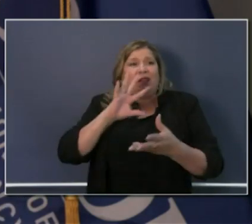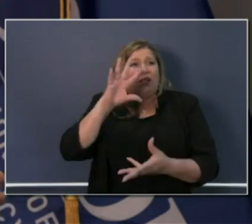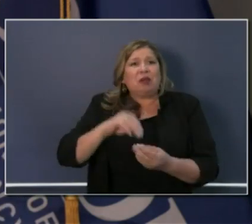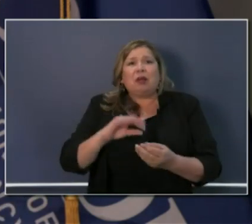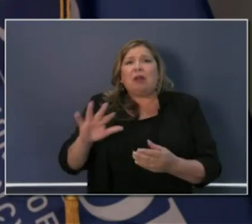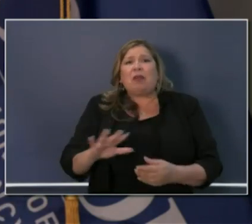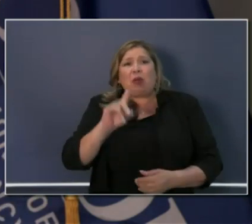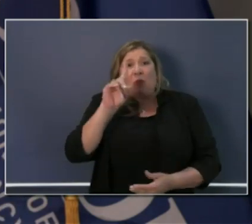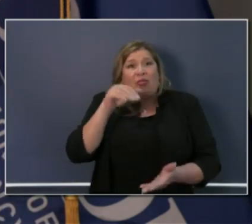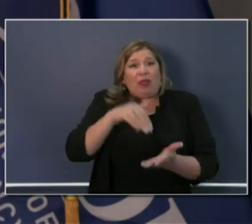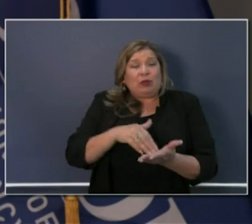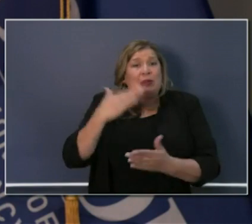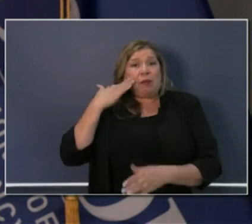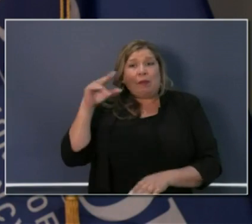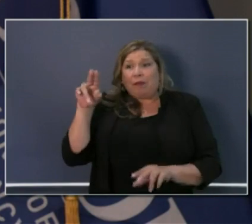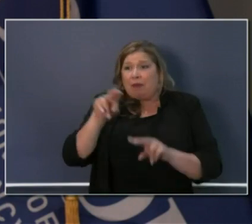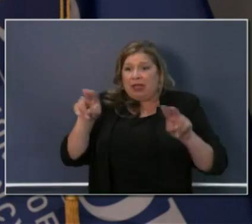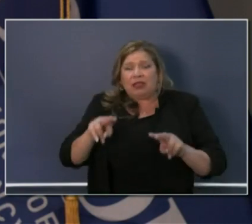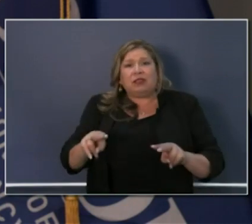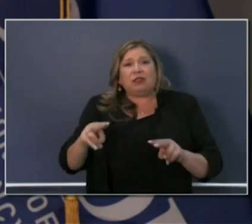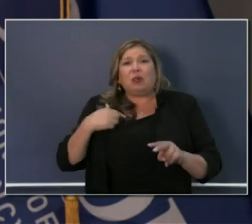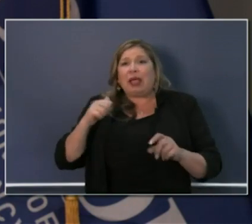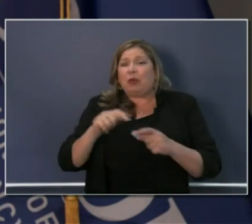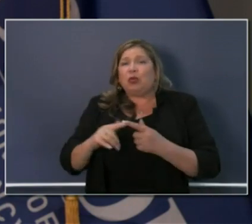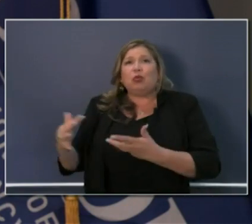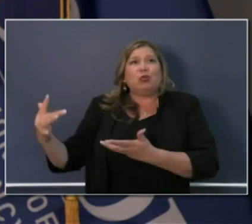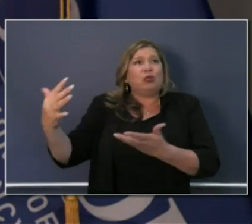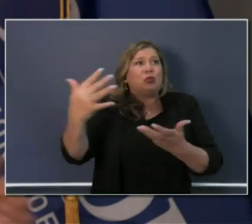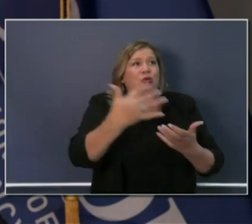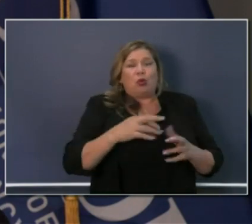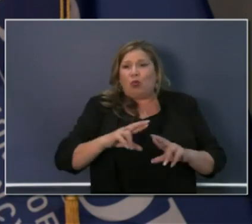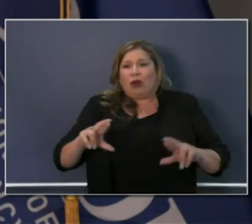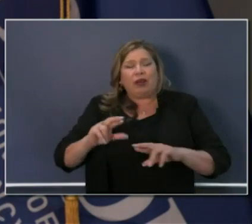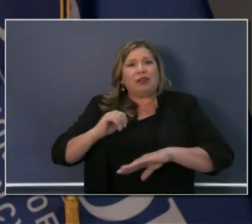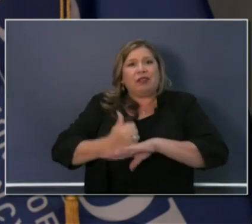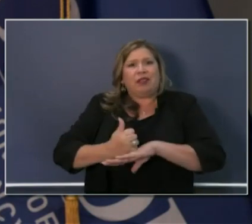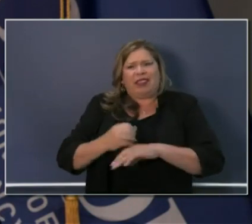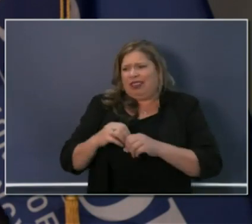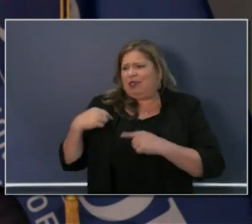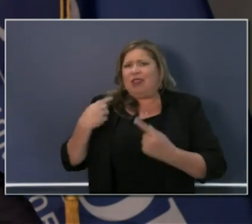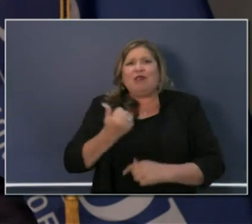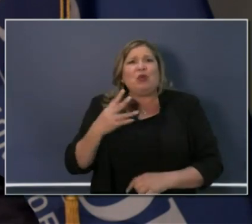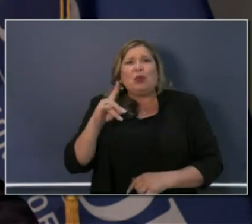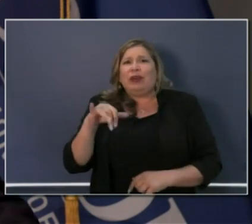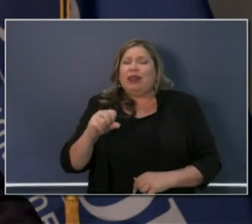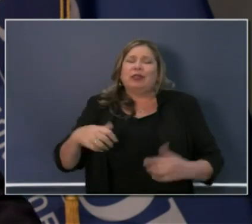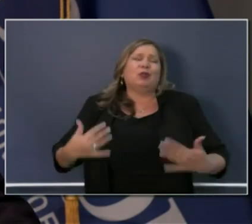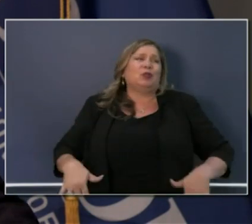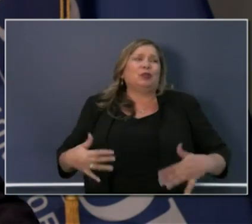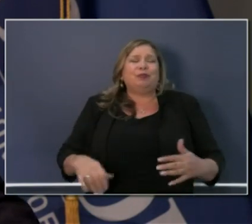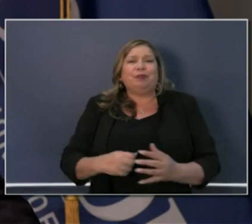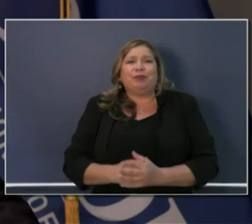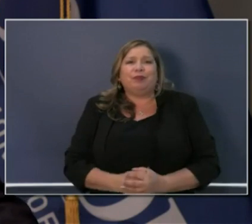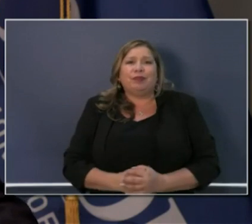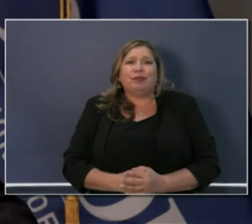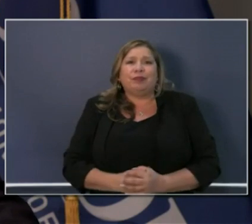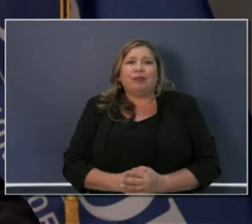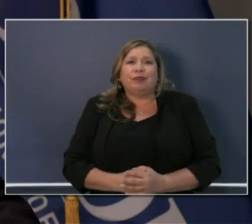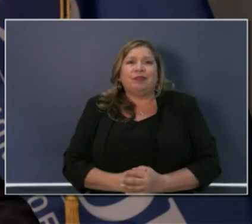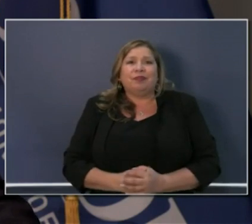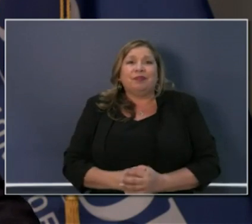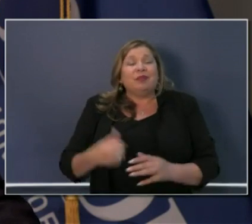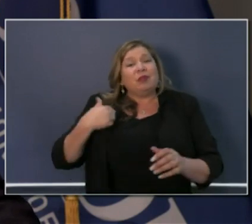in just the last number of days. We were incredibly pleased to get a call from the White House. I want to thank